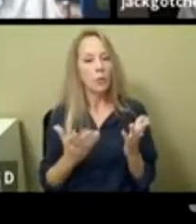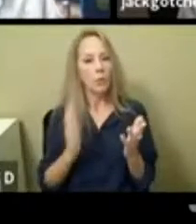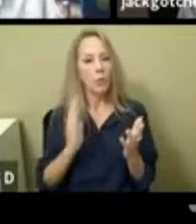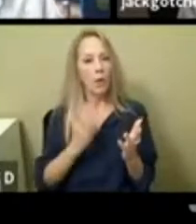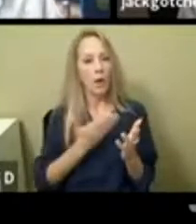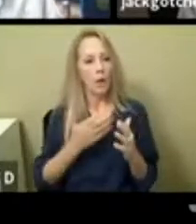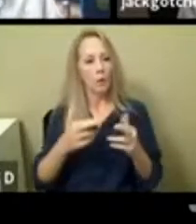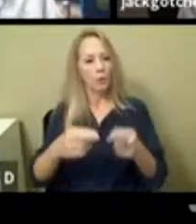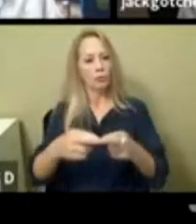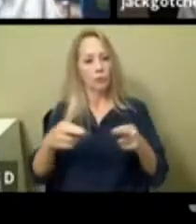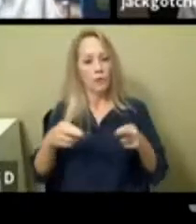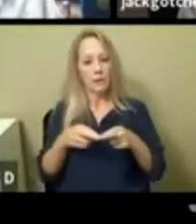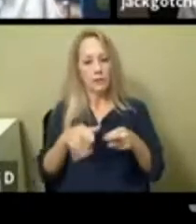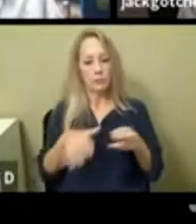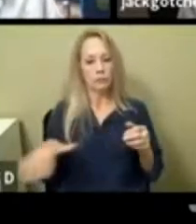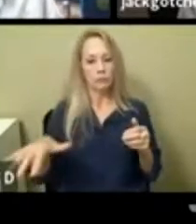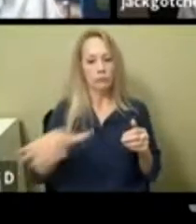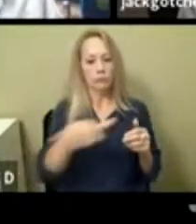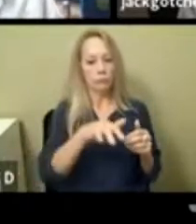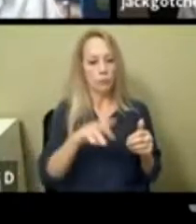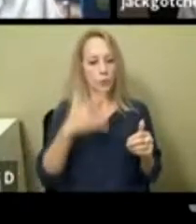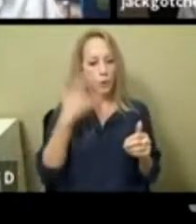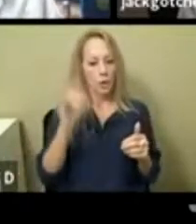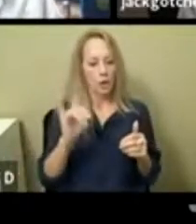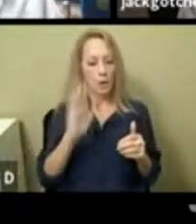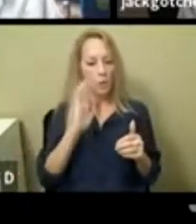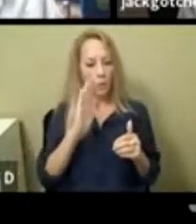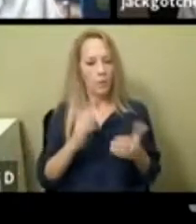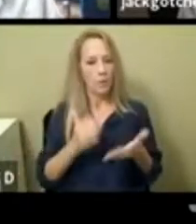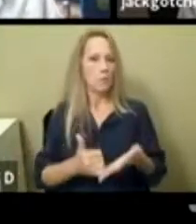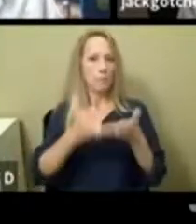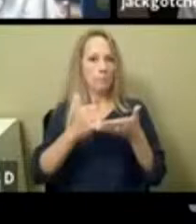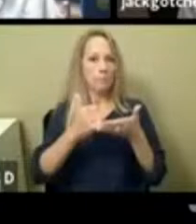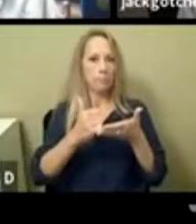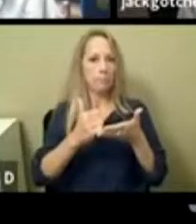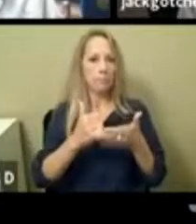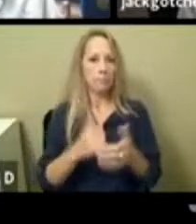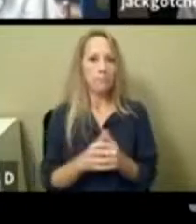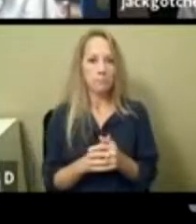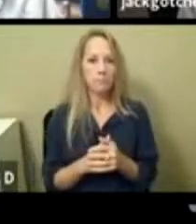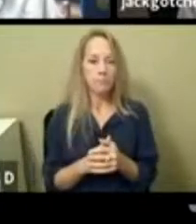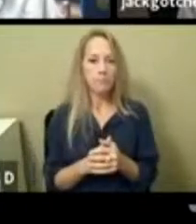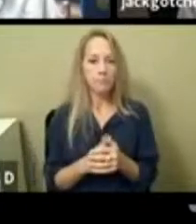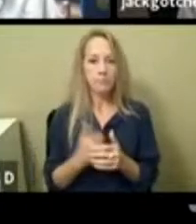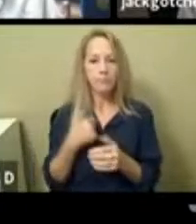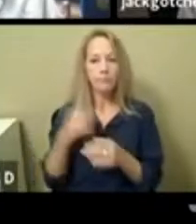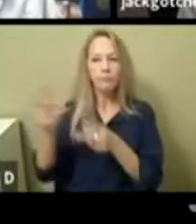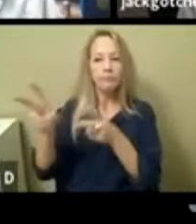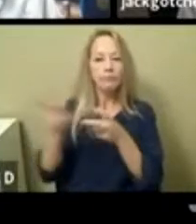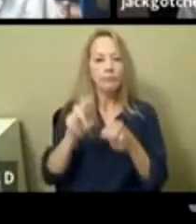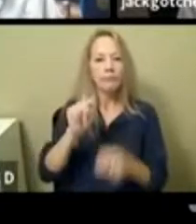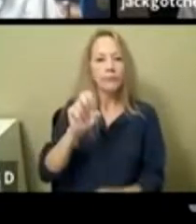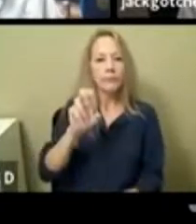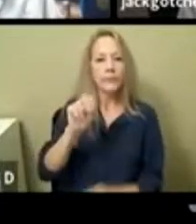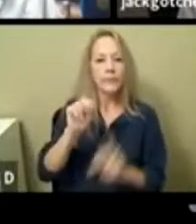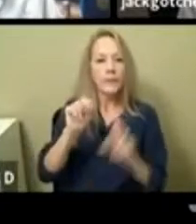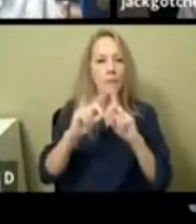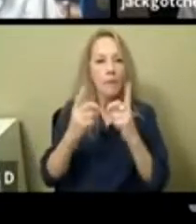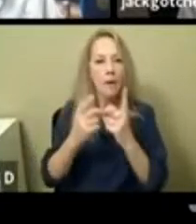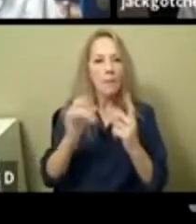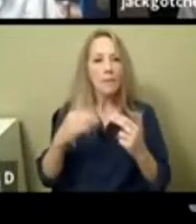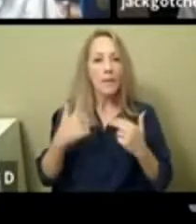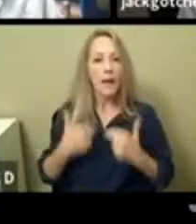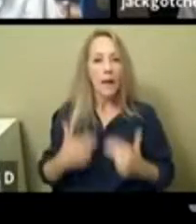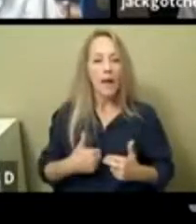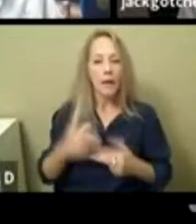regional picture and reduce cases. I've got some data from the Tennessee Department of Health, in addition to the